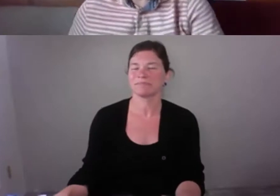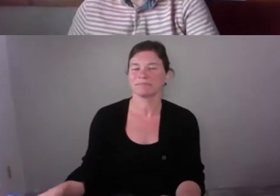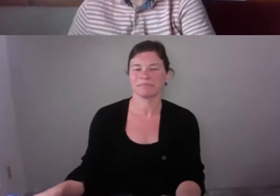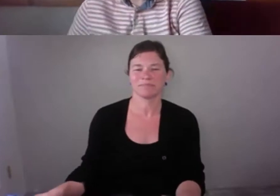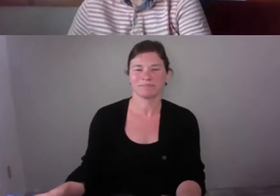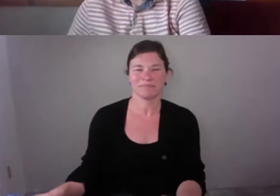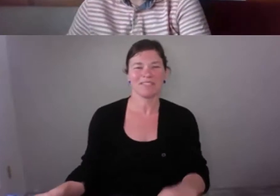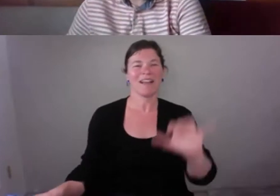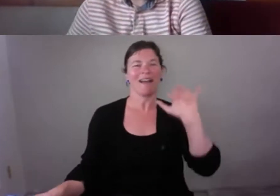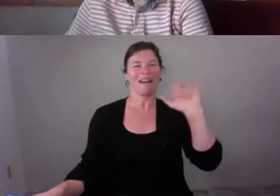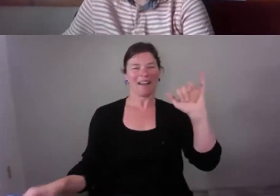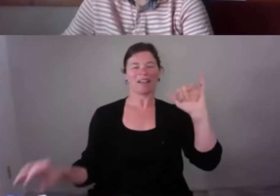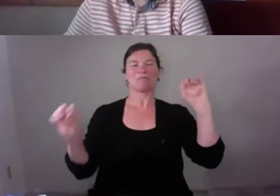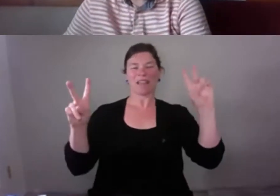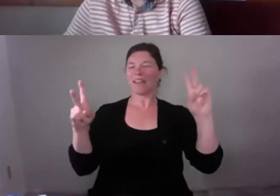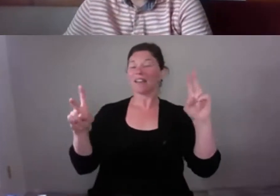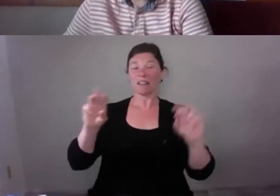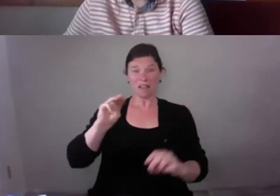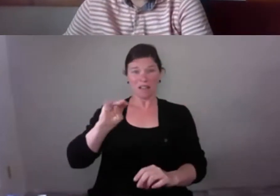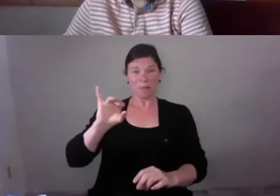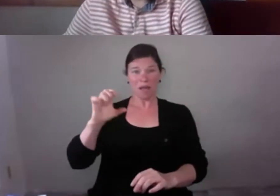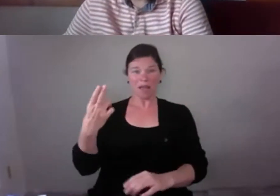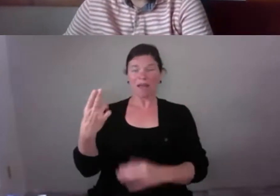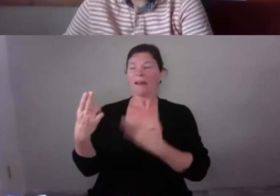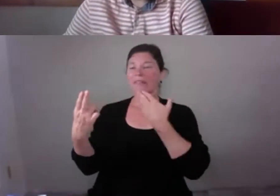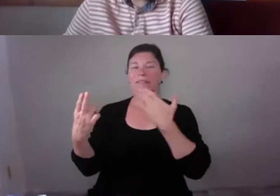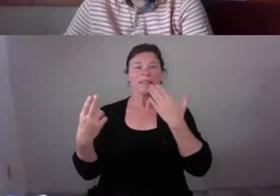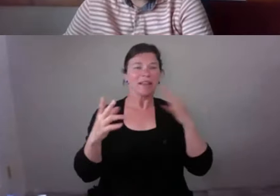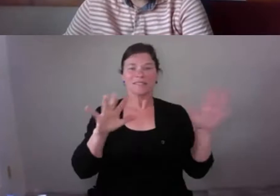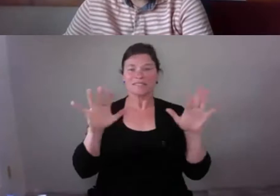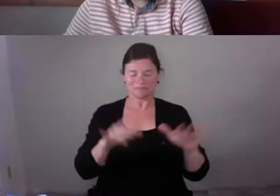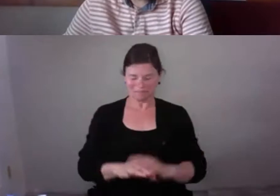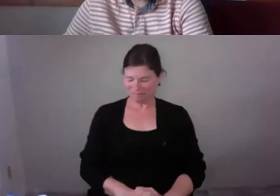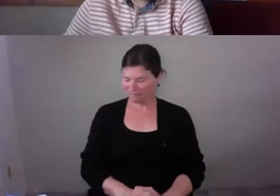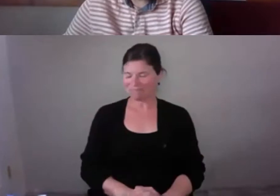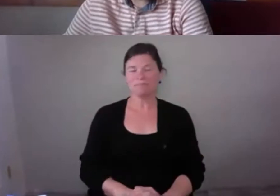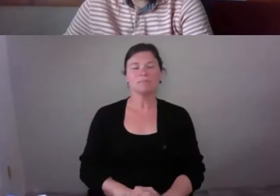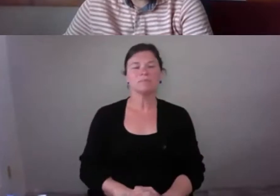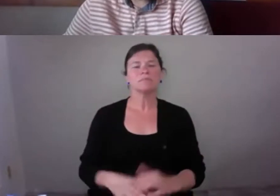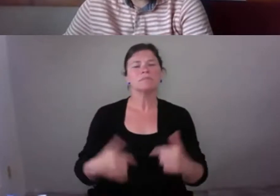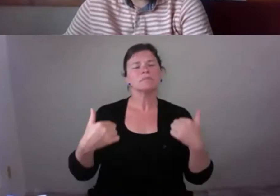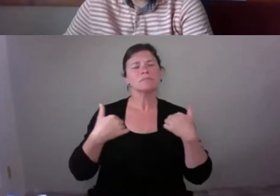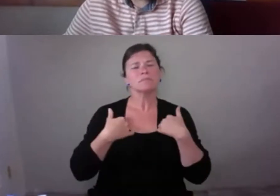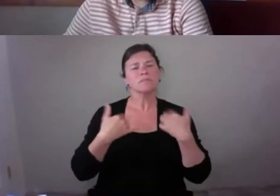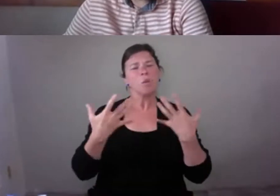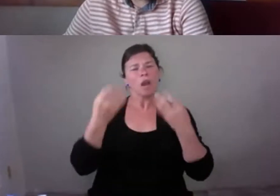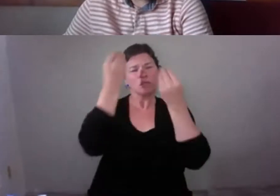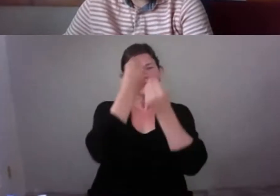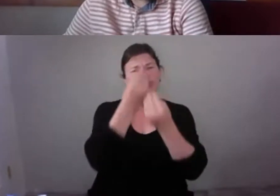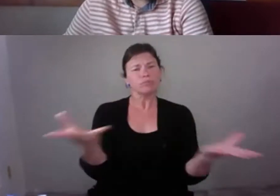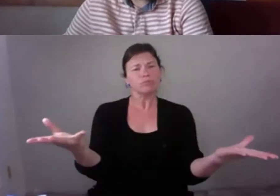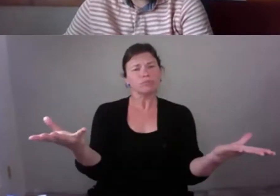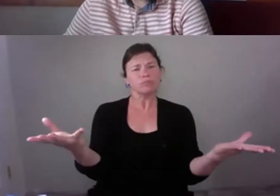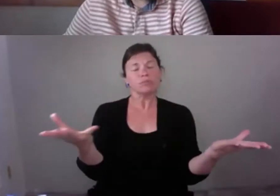Okay, there we go. Thanks again, Micah, and thank you, Corey, for calling. And I want to just let everybody know that coming